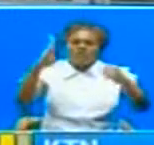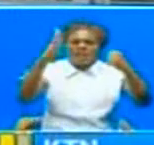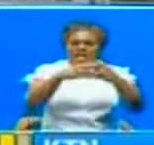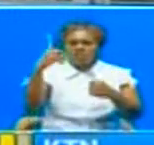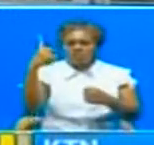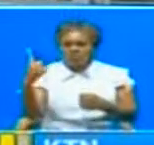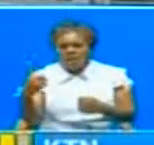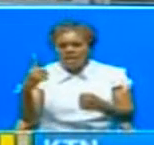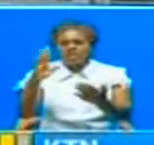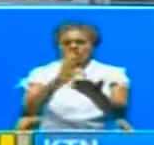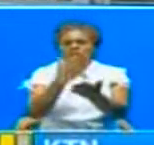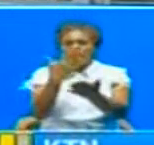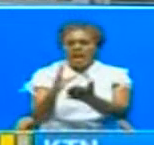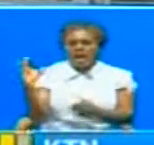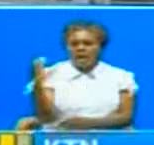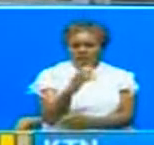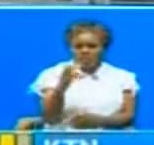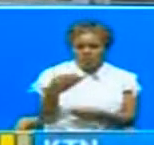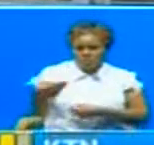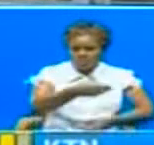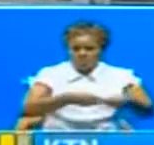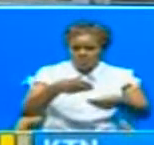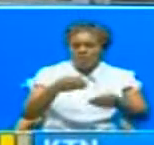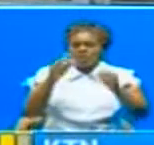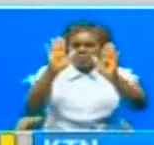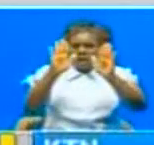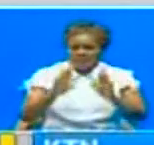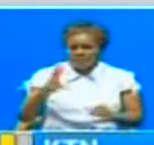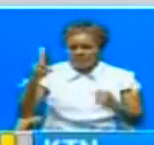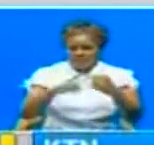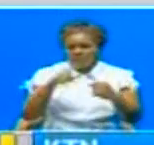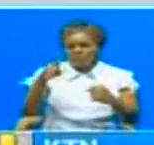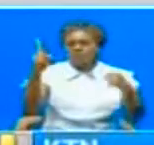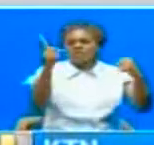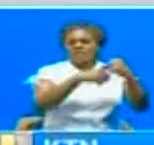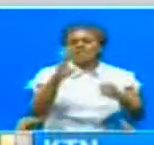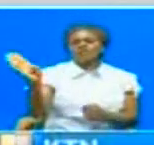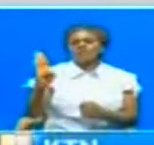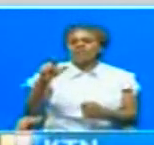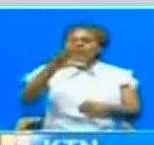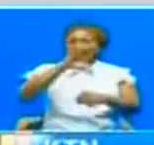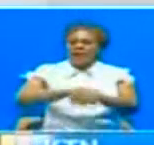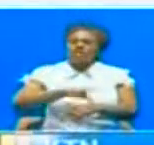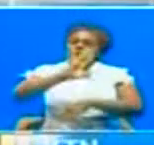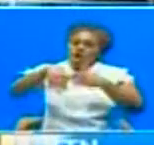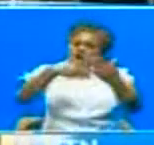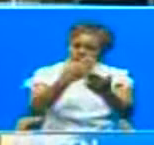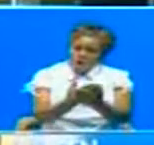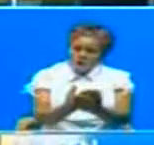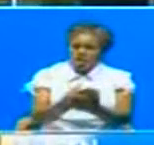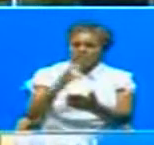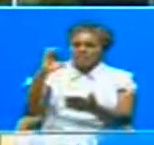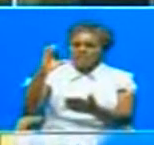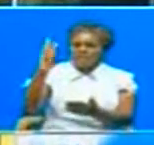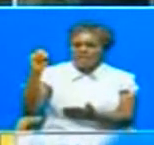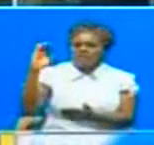Dealers' issued share capital in a transaction worth 7.6 billion shillings. Futtaim bought all the 533 million CMC